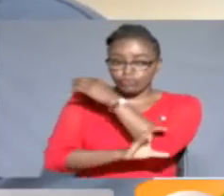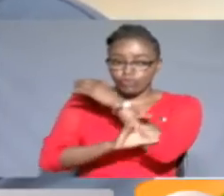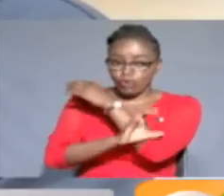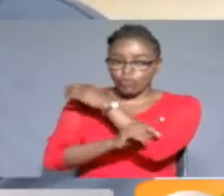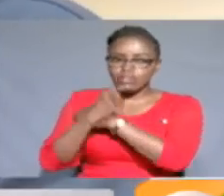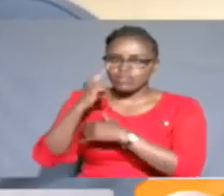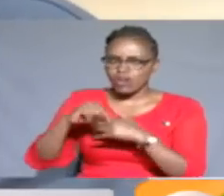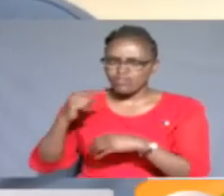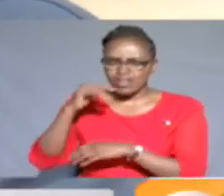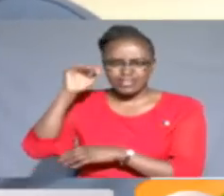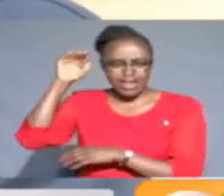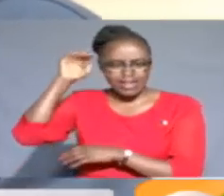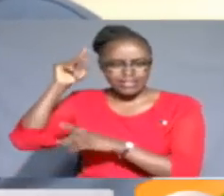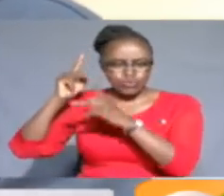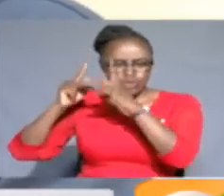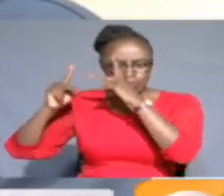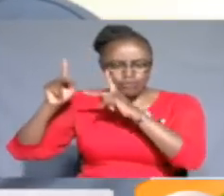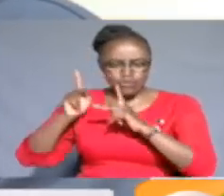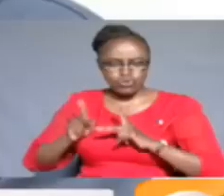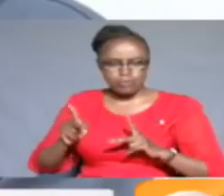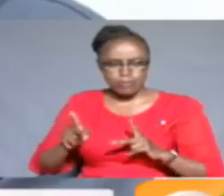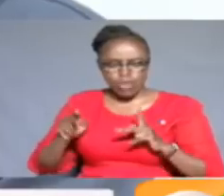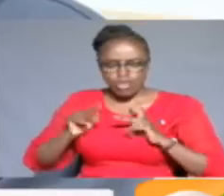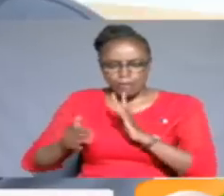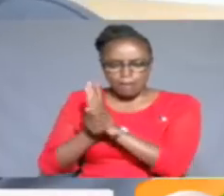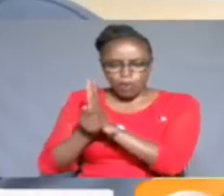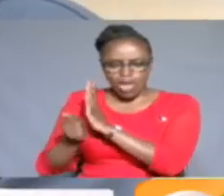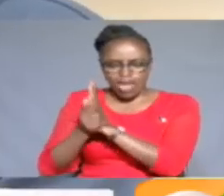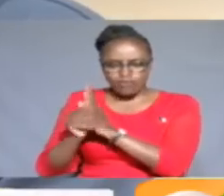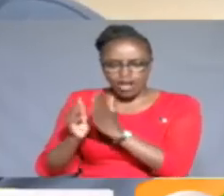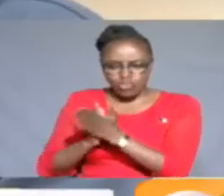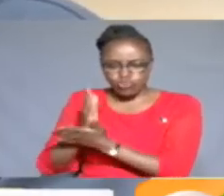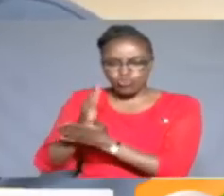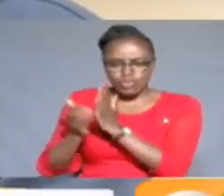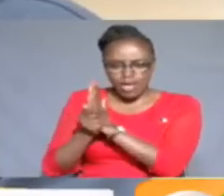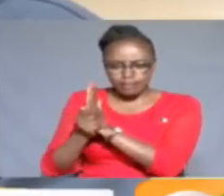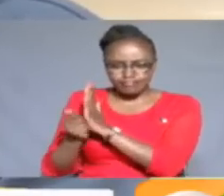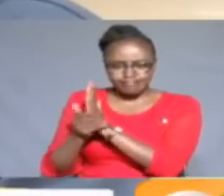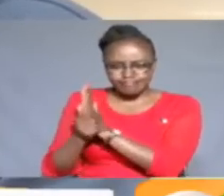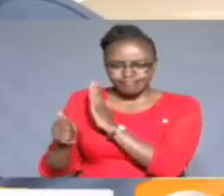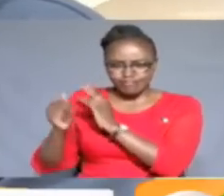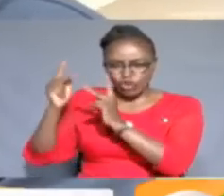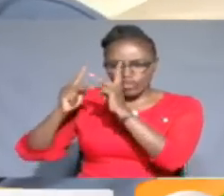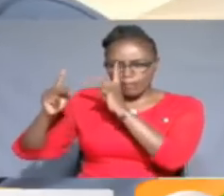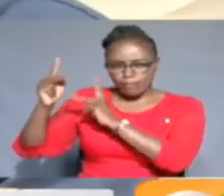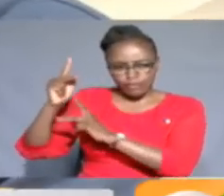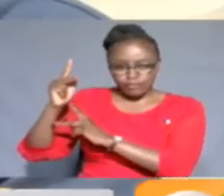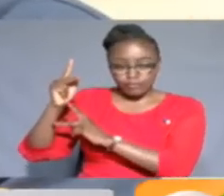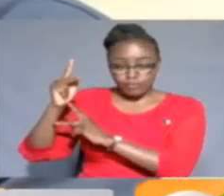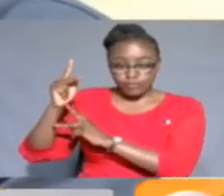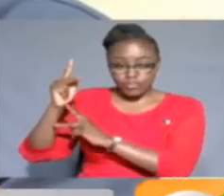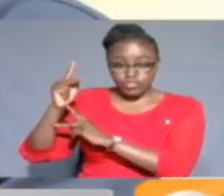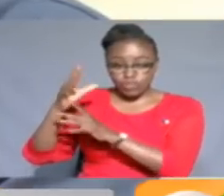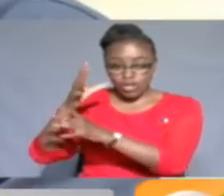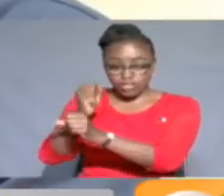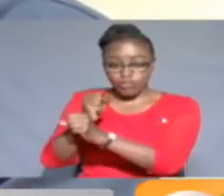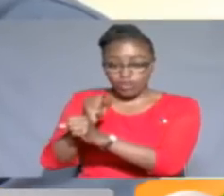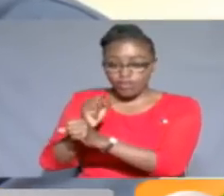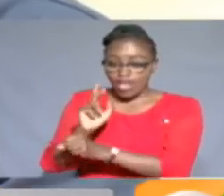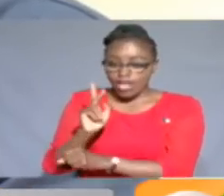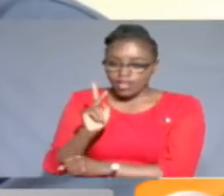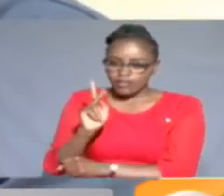listen to the professionals. Listen to the people through the professional associations. Surgical Society of Kenya put out